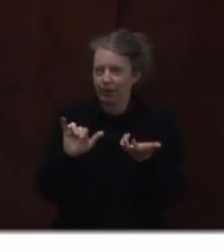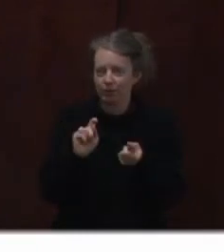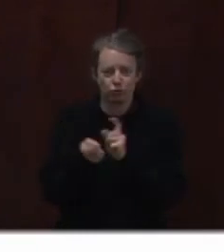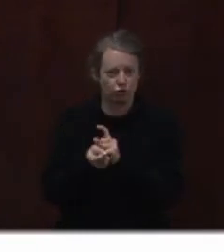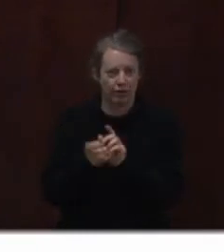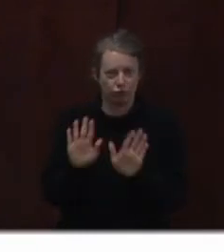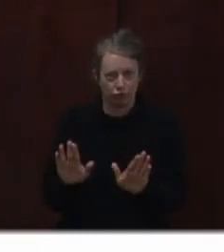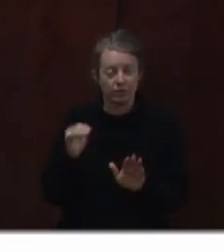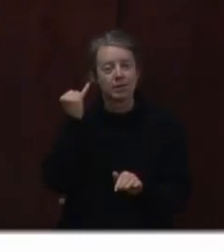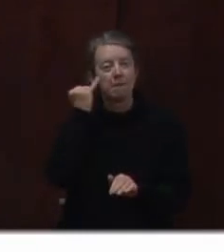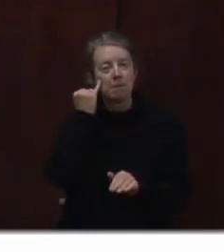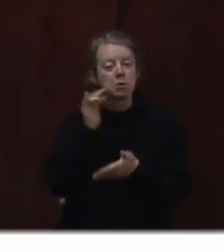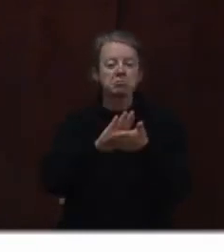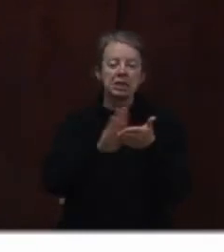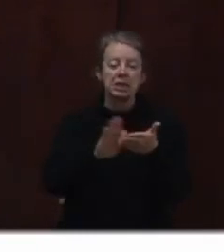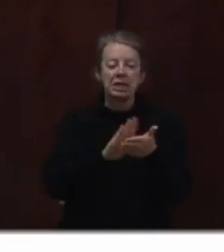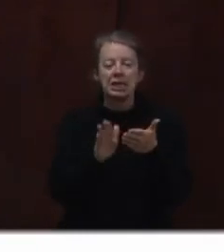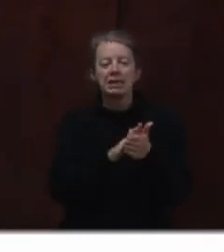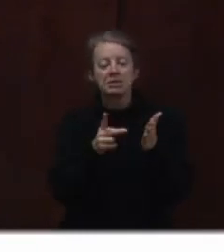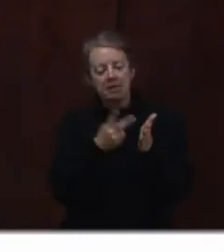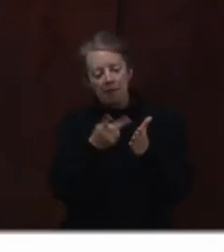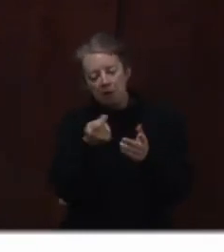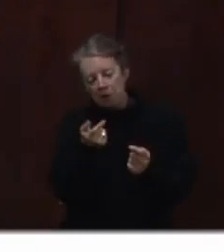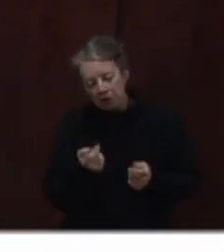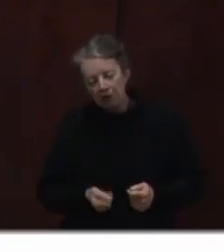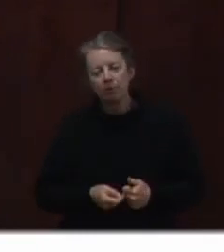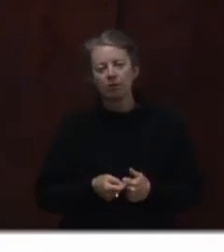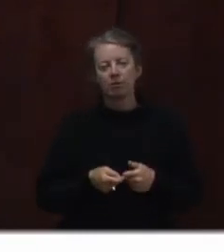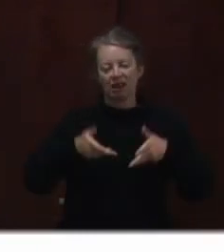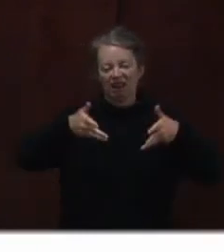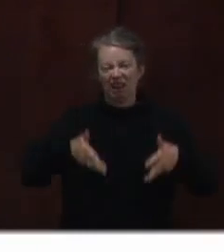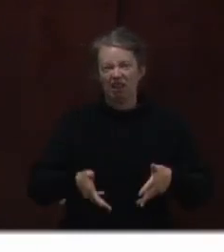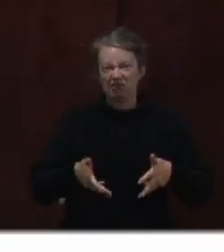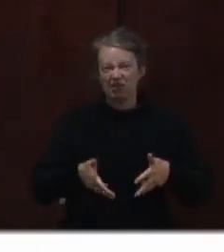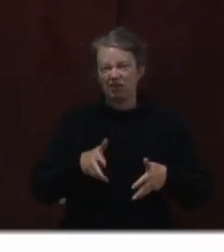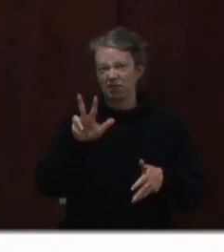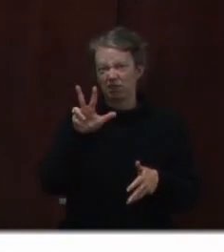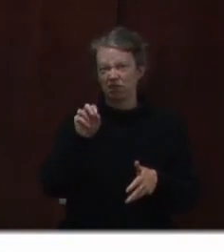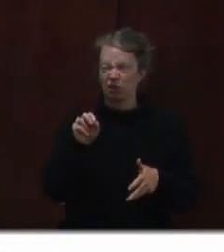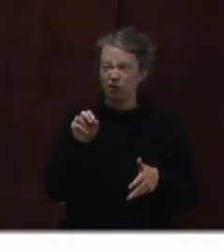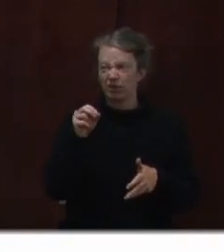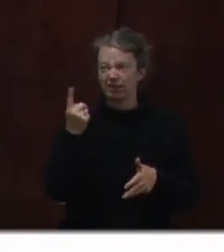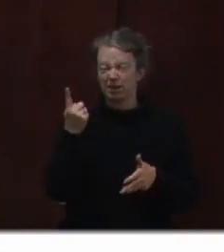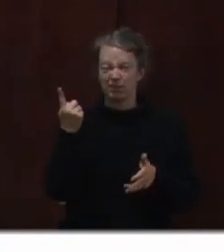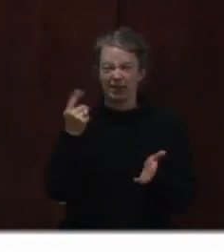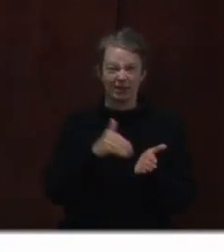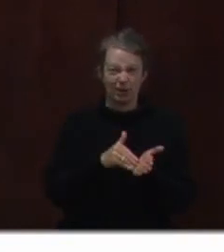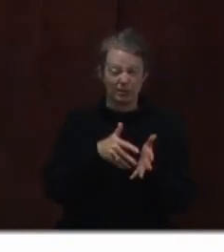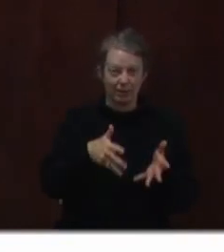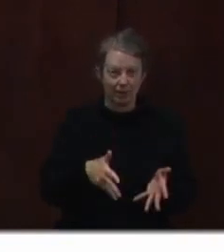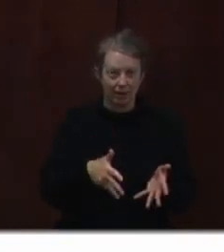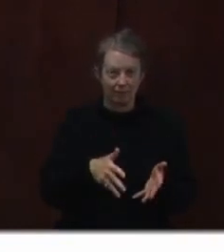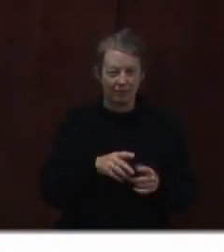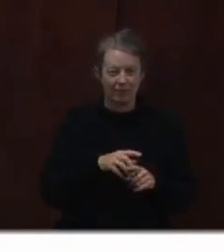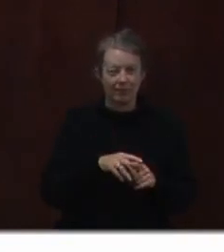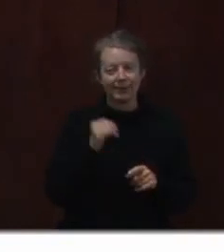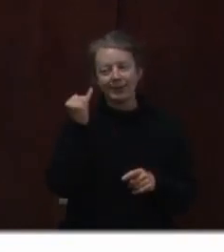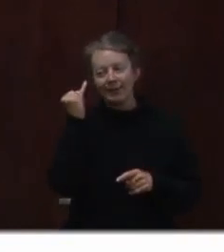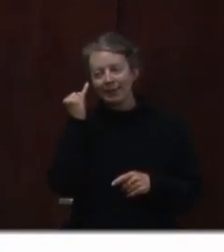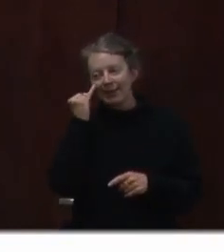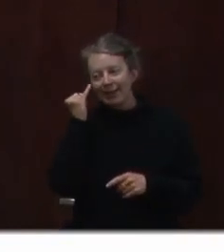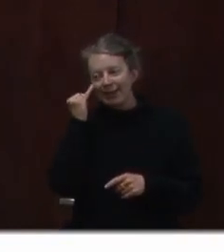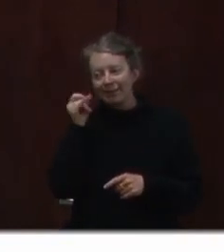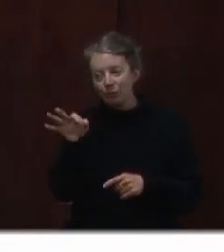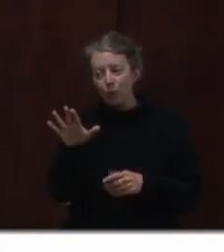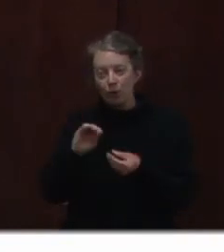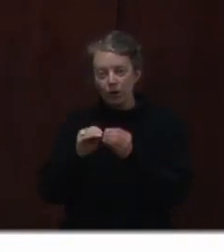if we clean it up and say, all right, now we really only have about 30-some thousand left, but we change that number. If your number 54,000